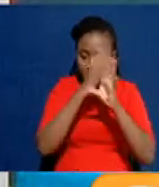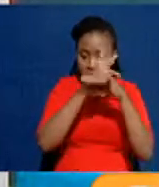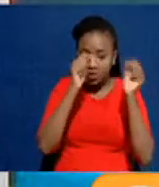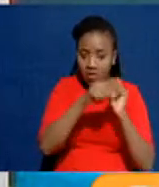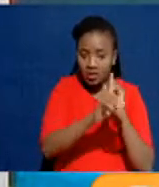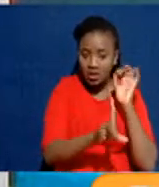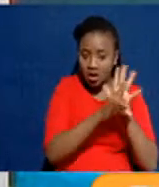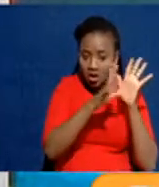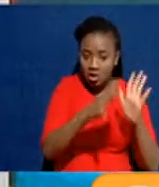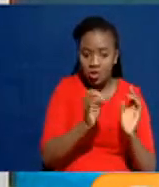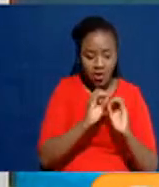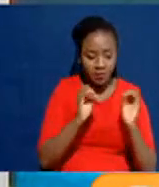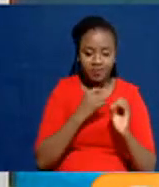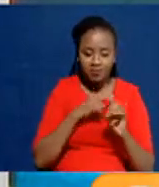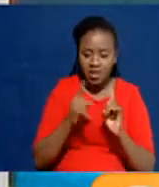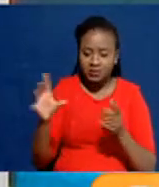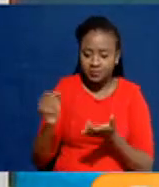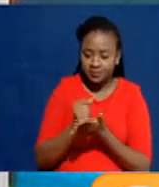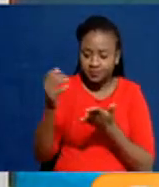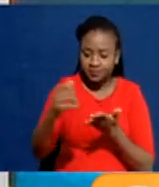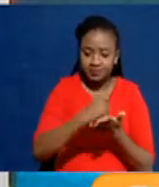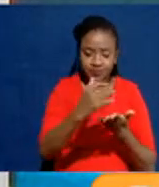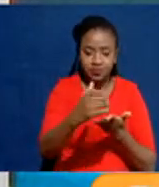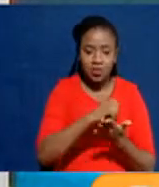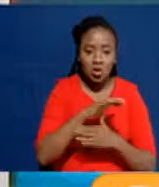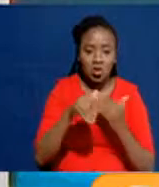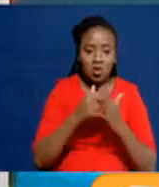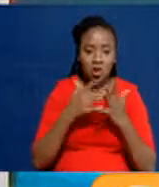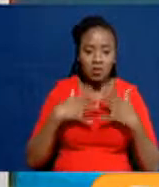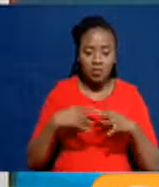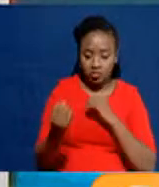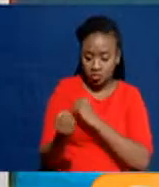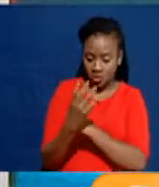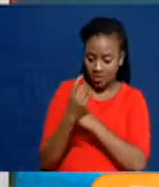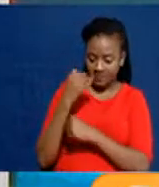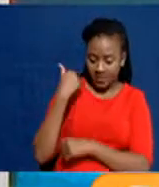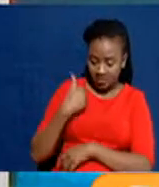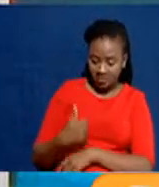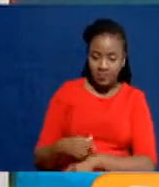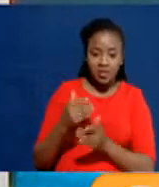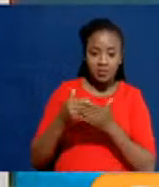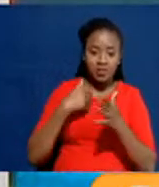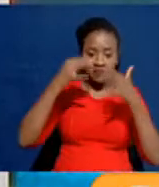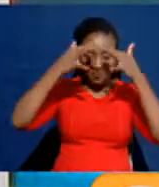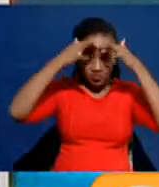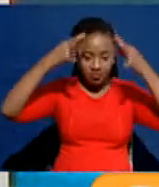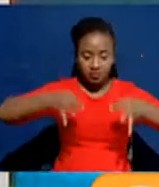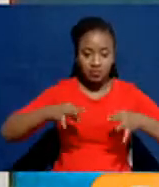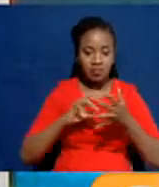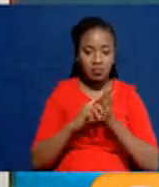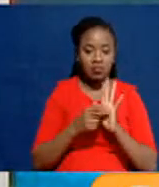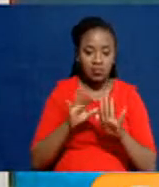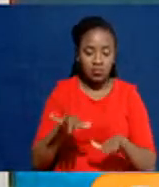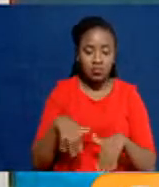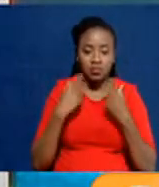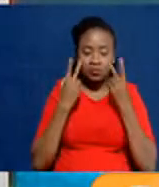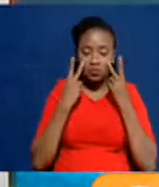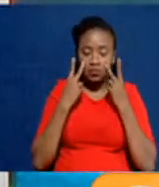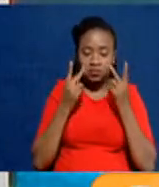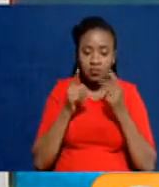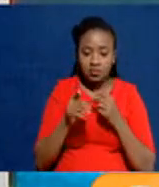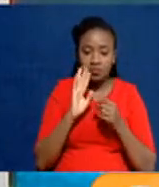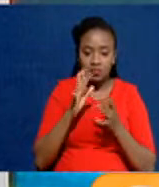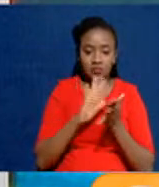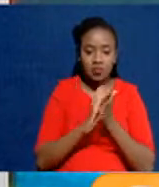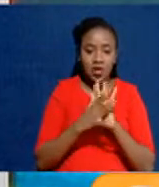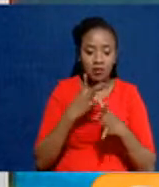or appointed all these people to advise him before making decisions. So it is going to be very interesting if ever we come to